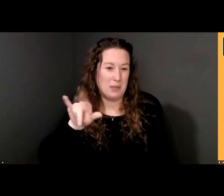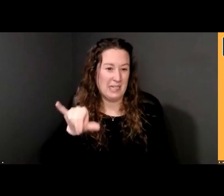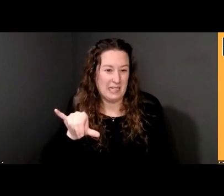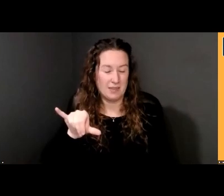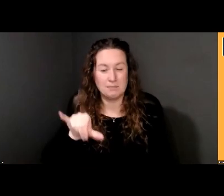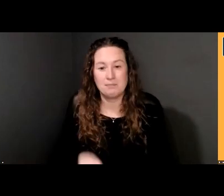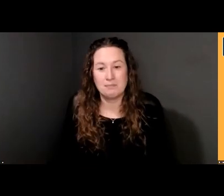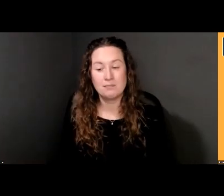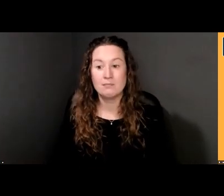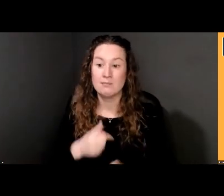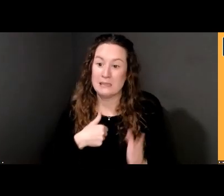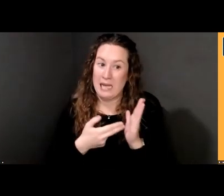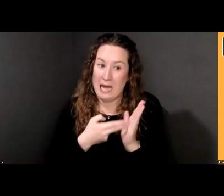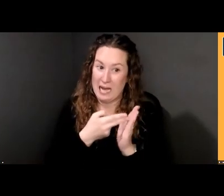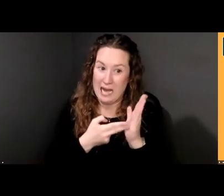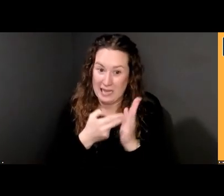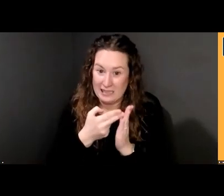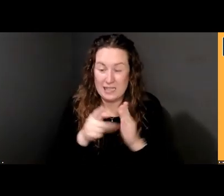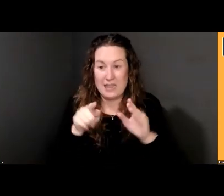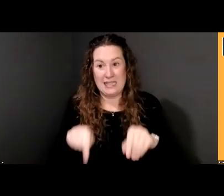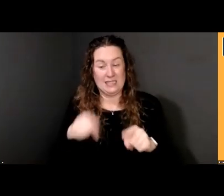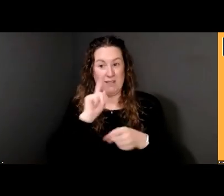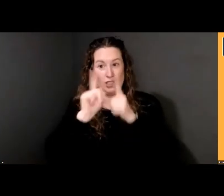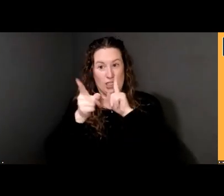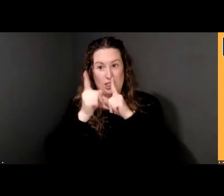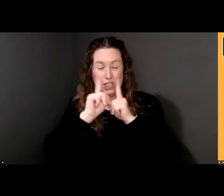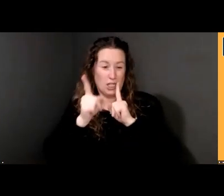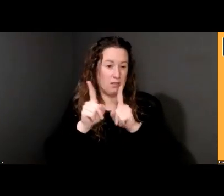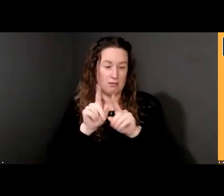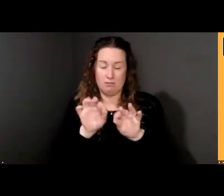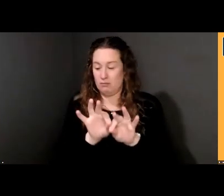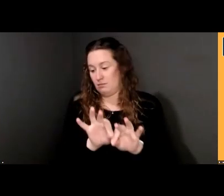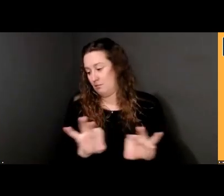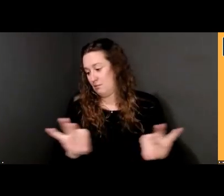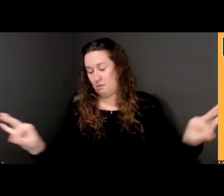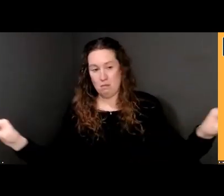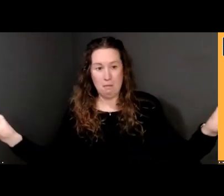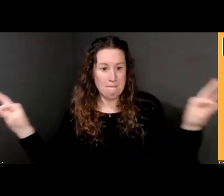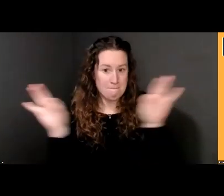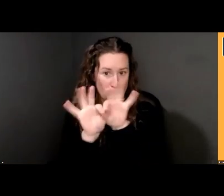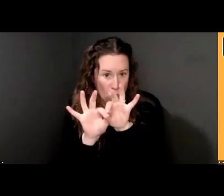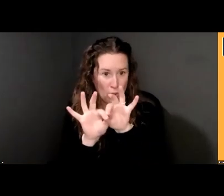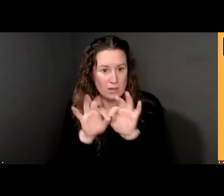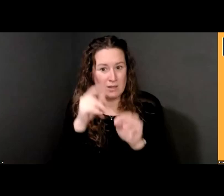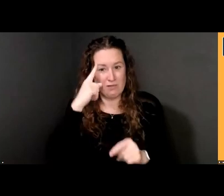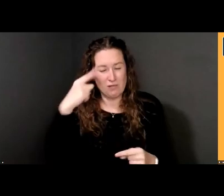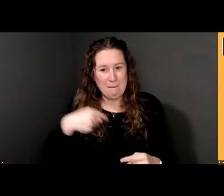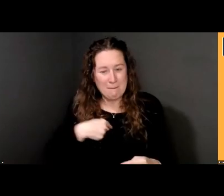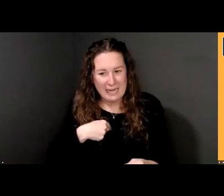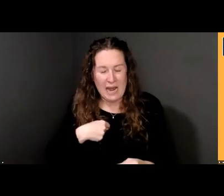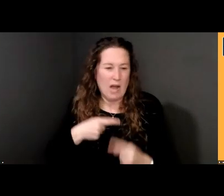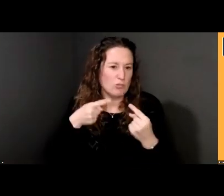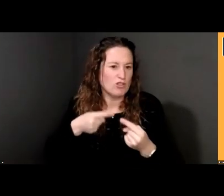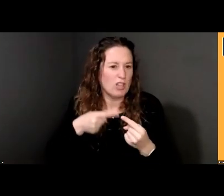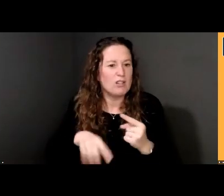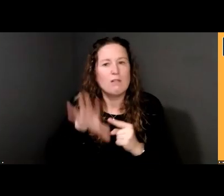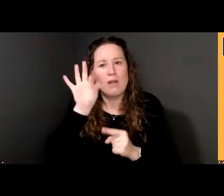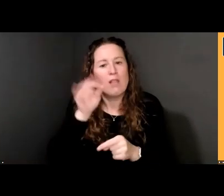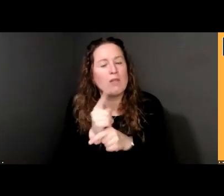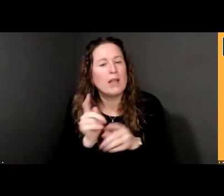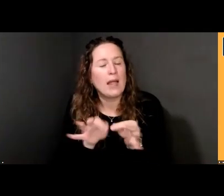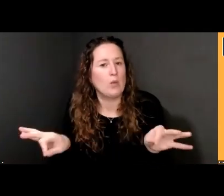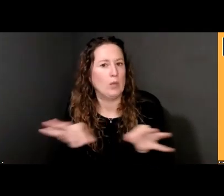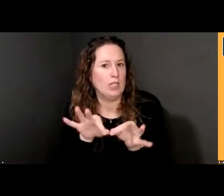you. This is a very important conversation, and I have struggled to find the right language for the